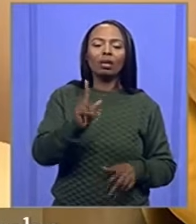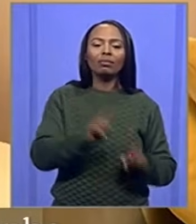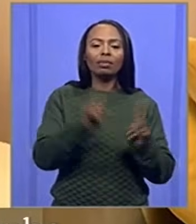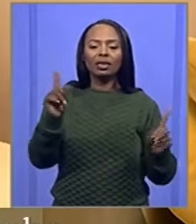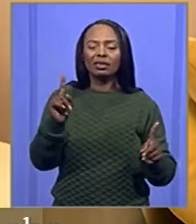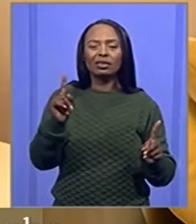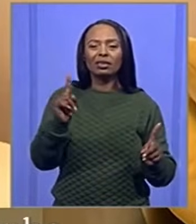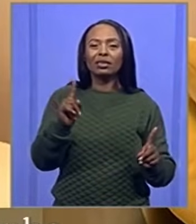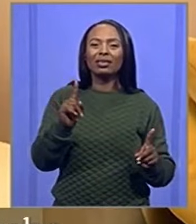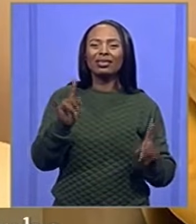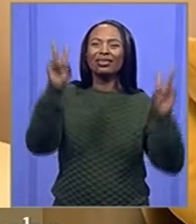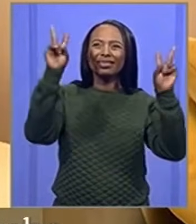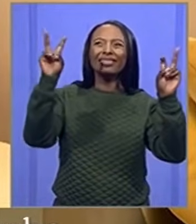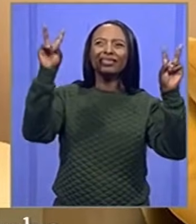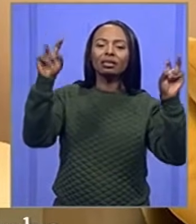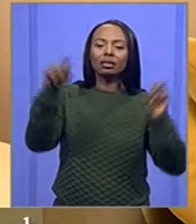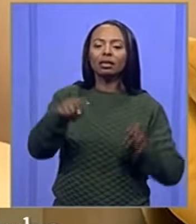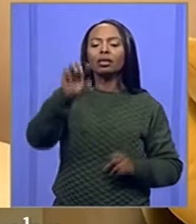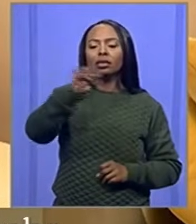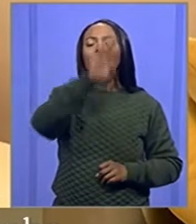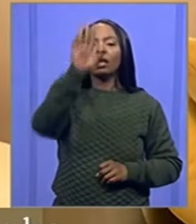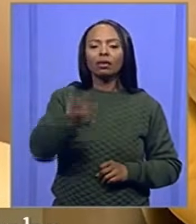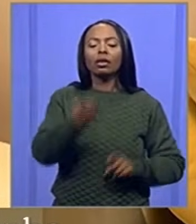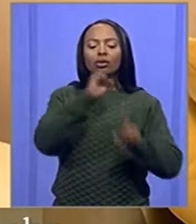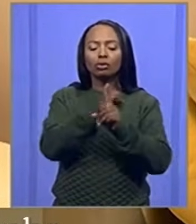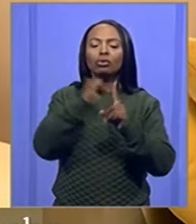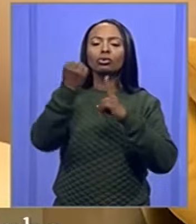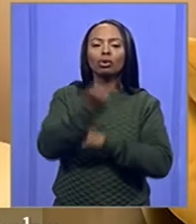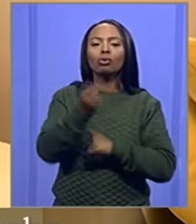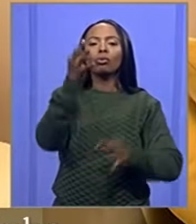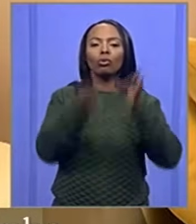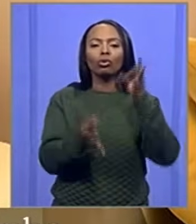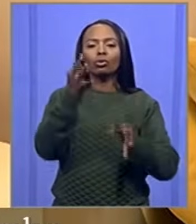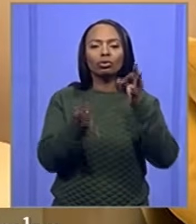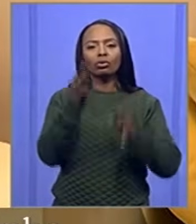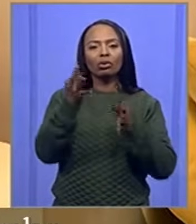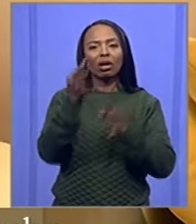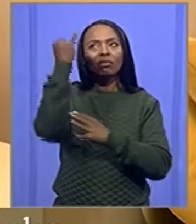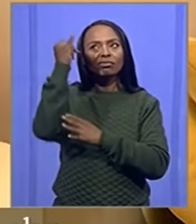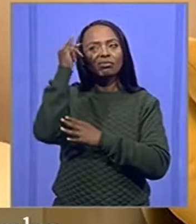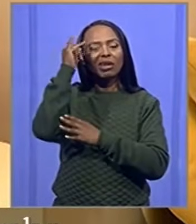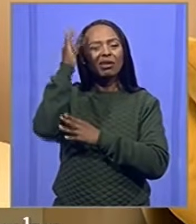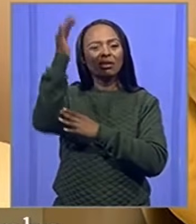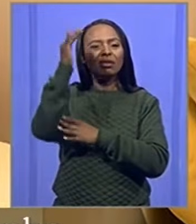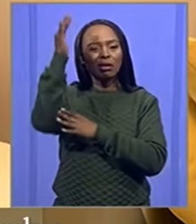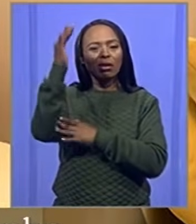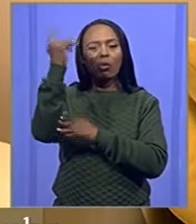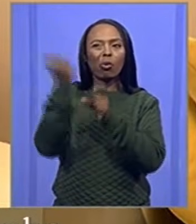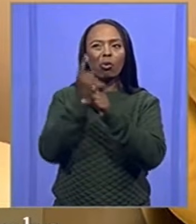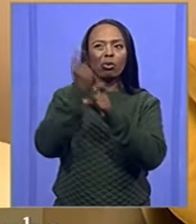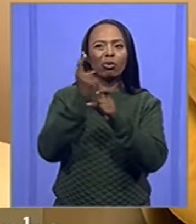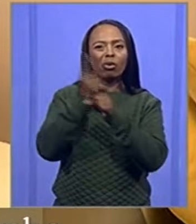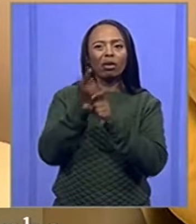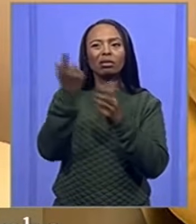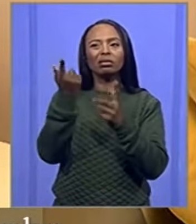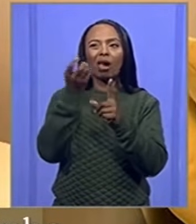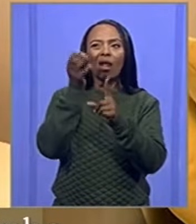South Africa's socio-political idiosyncrasies, where you find that